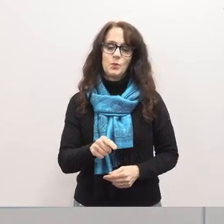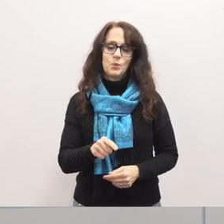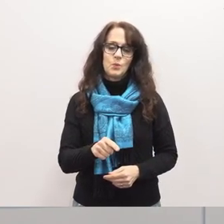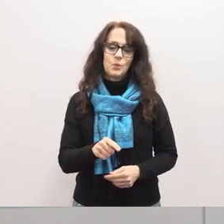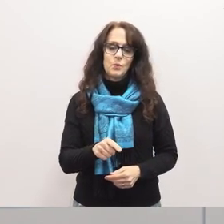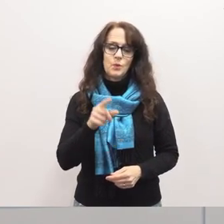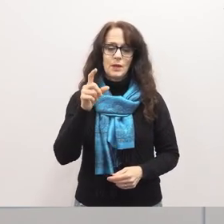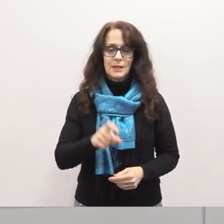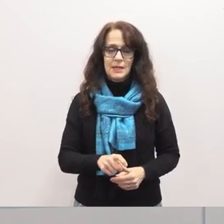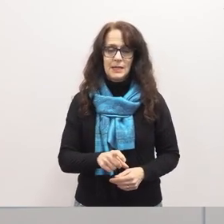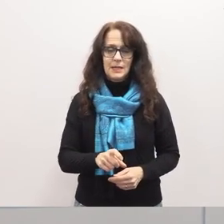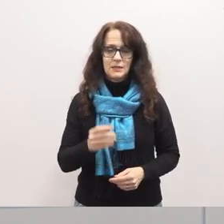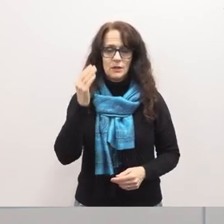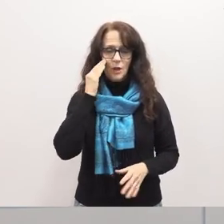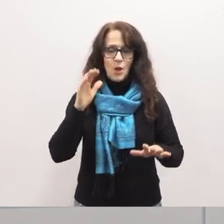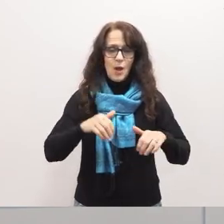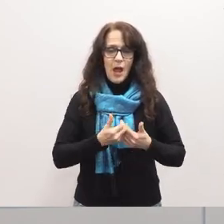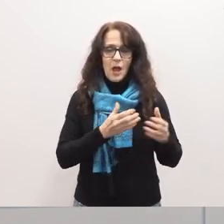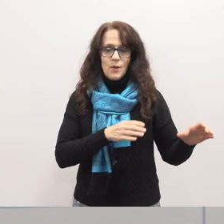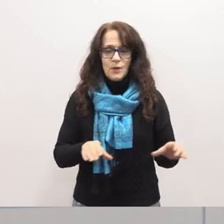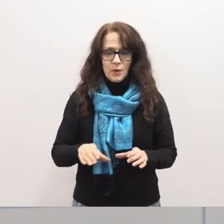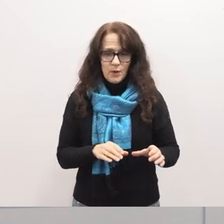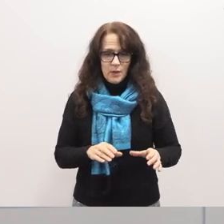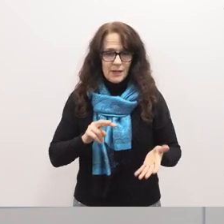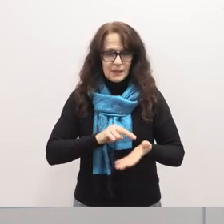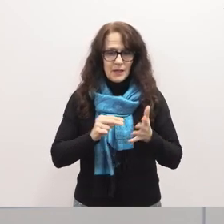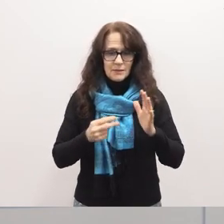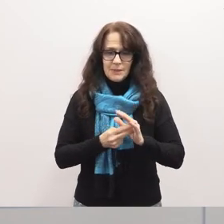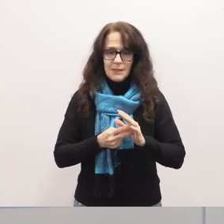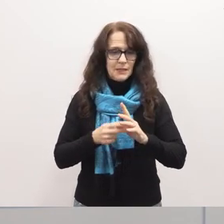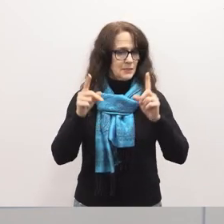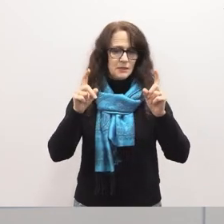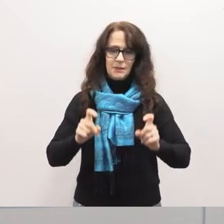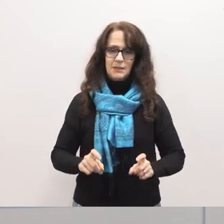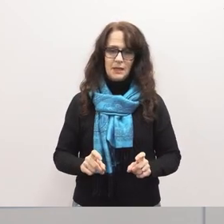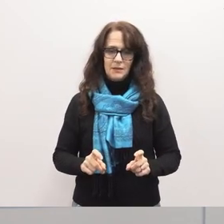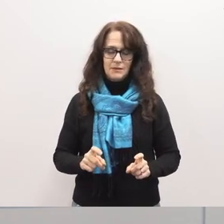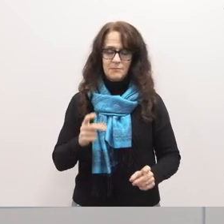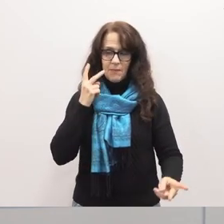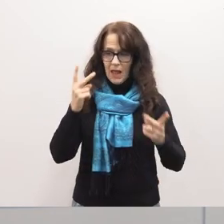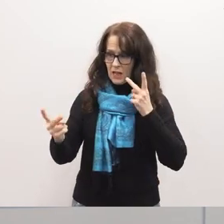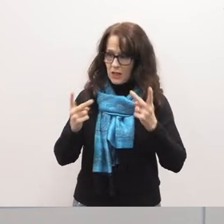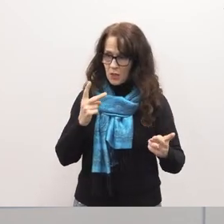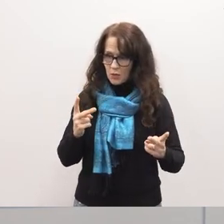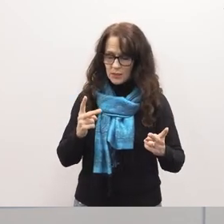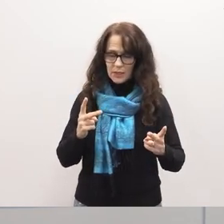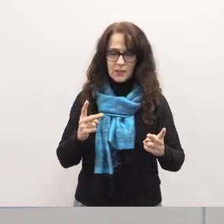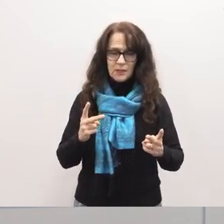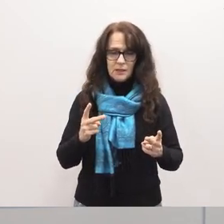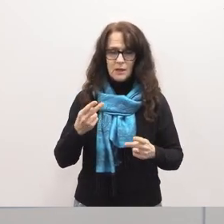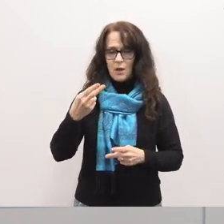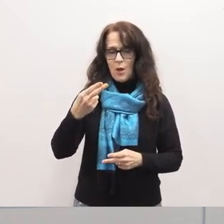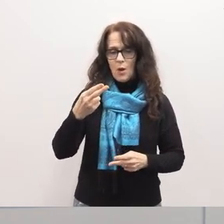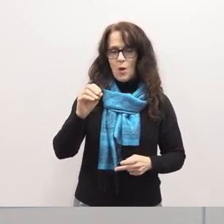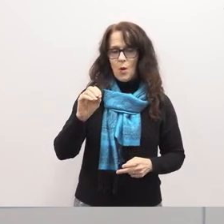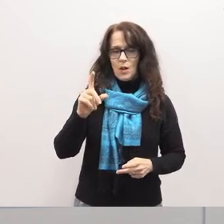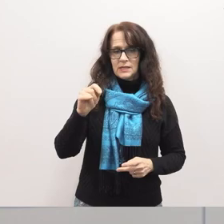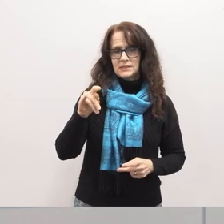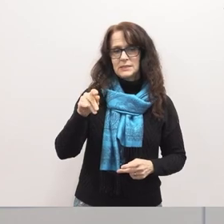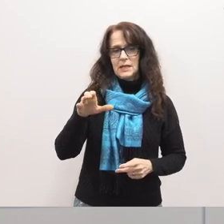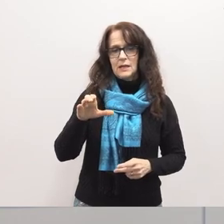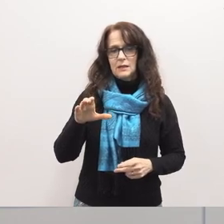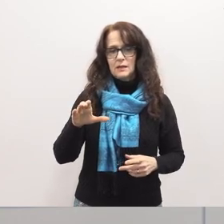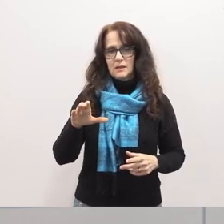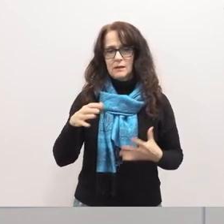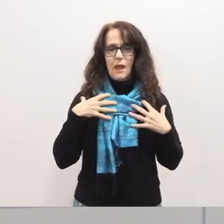you need to know how they're doing, and that doesn't mean just by tests. It means by looking at it in a holistic way. And that's what